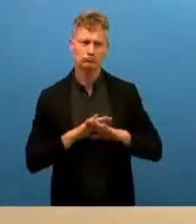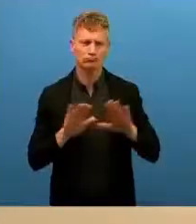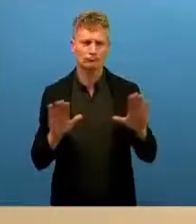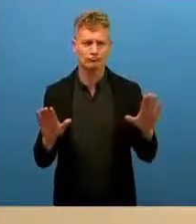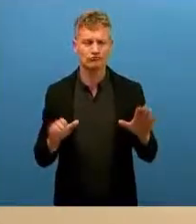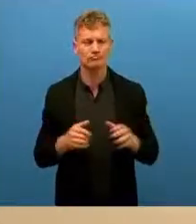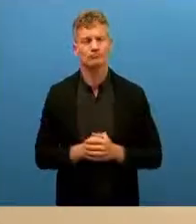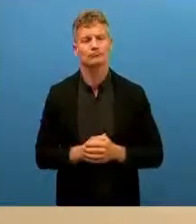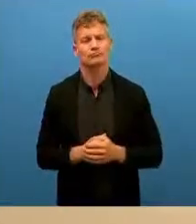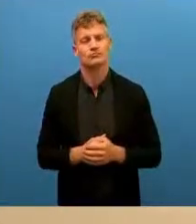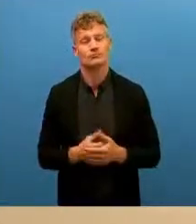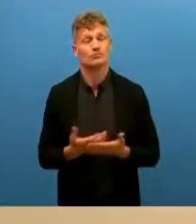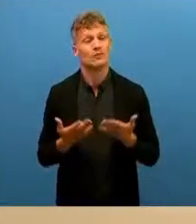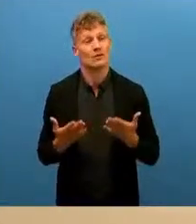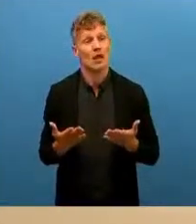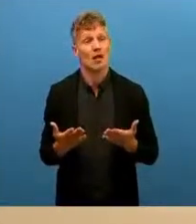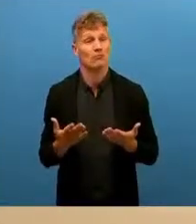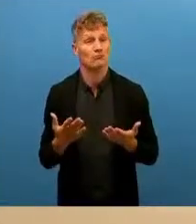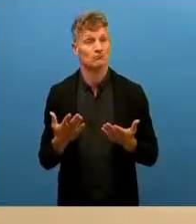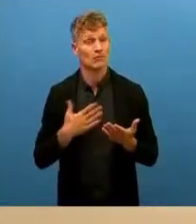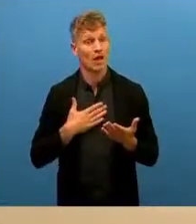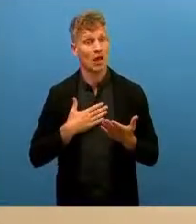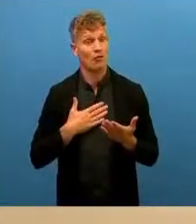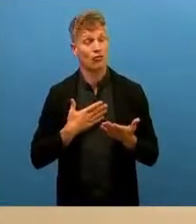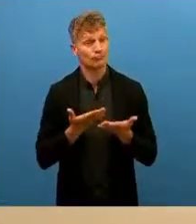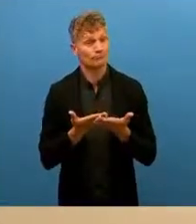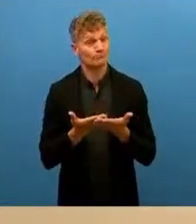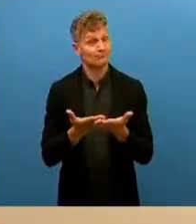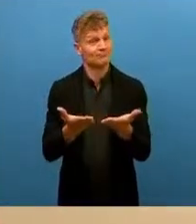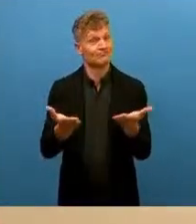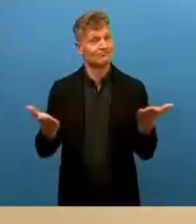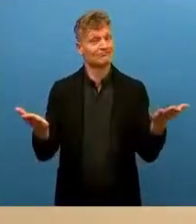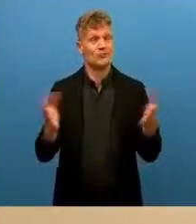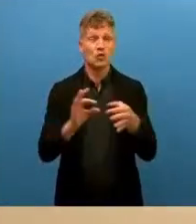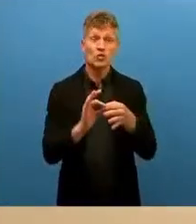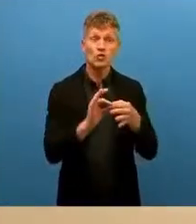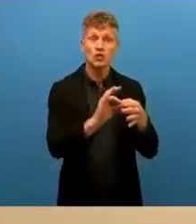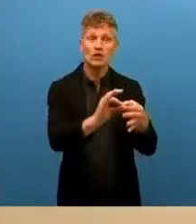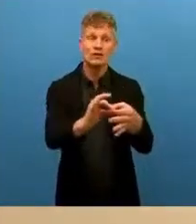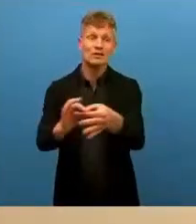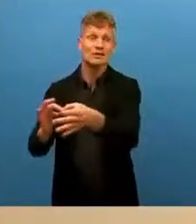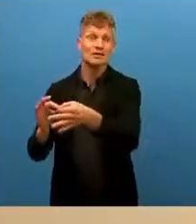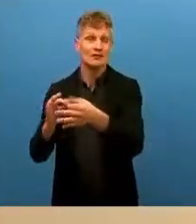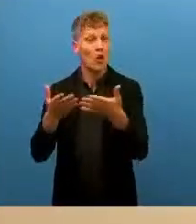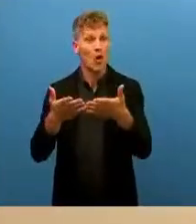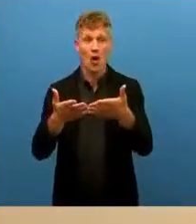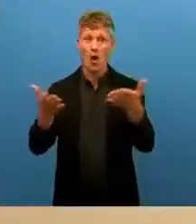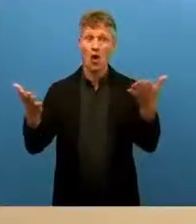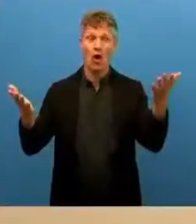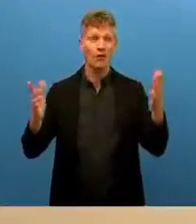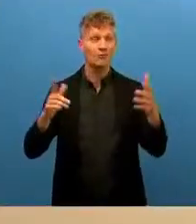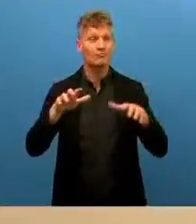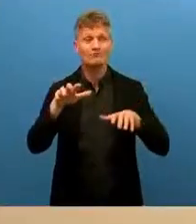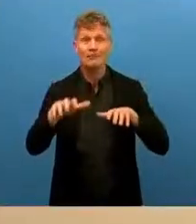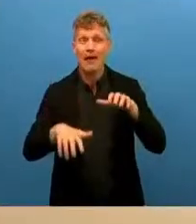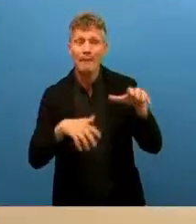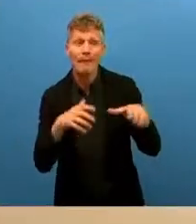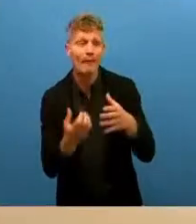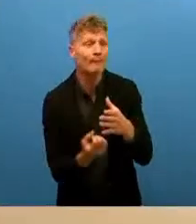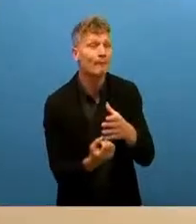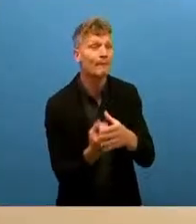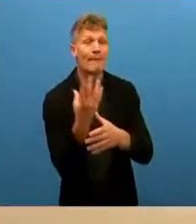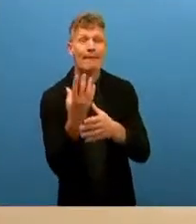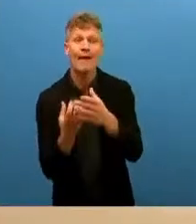send a message of unity, a link with the sacred, with all forms of life, our forms of moving forward in respect